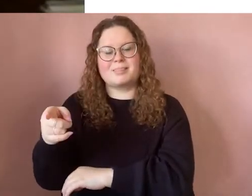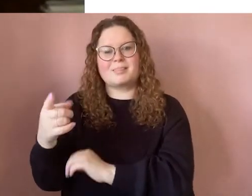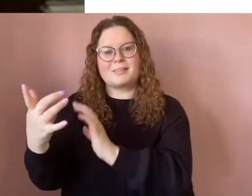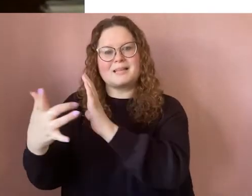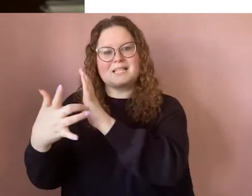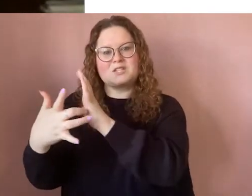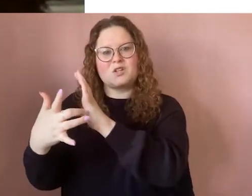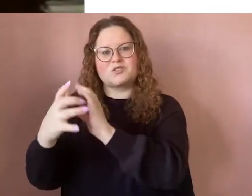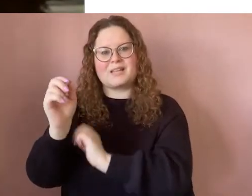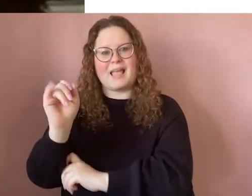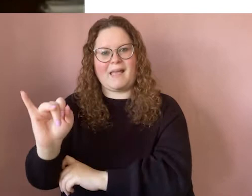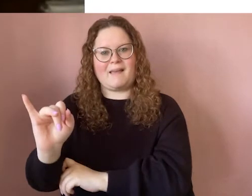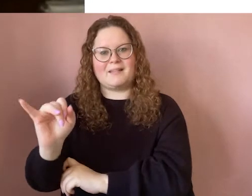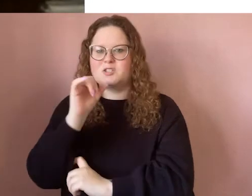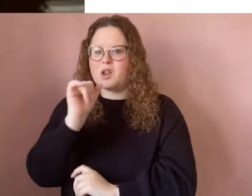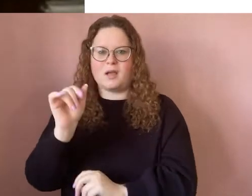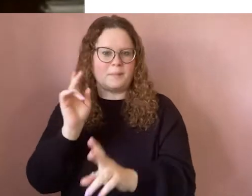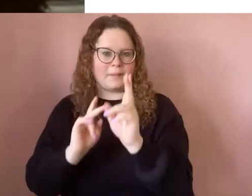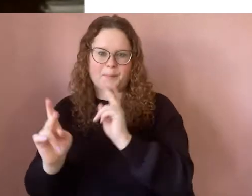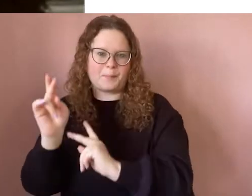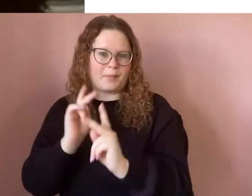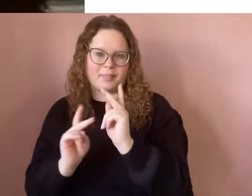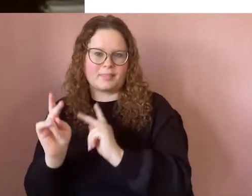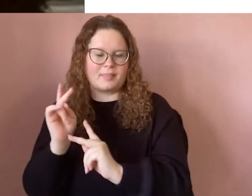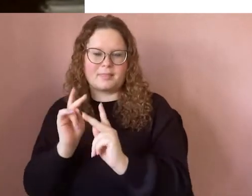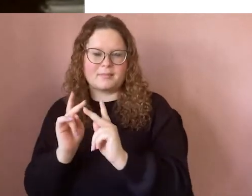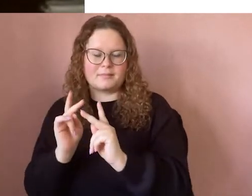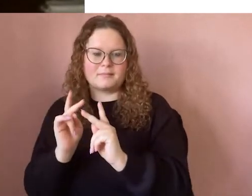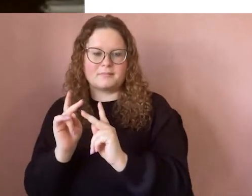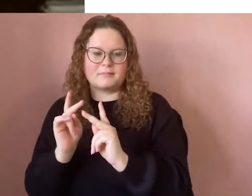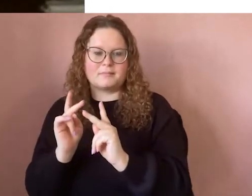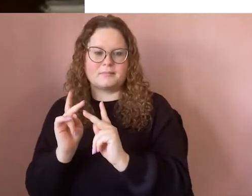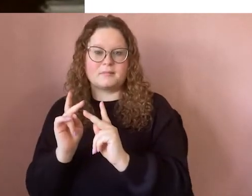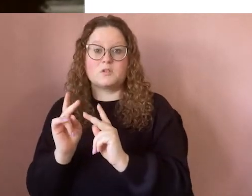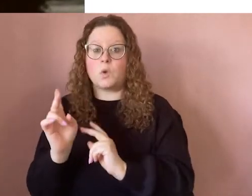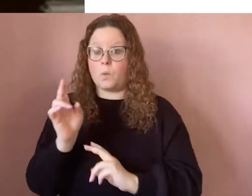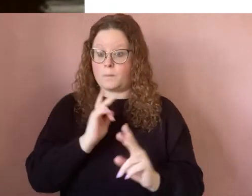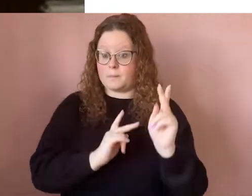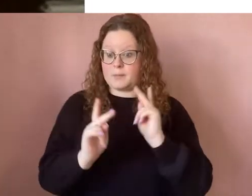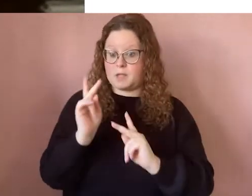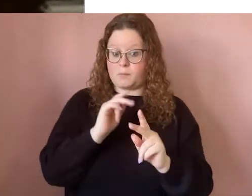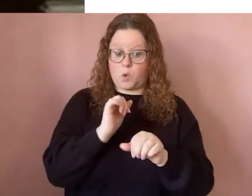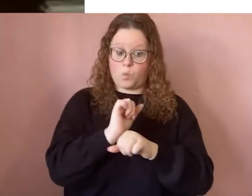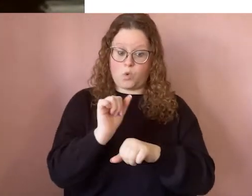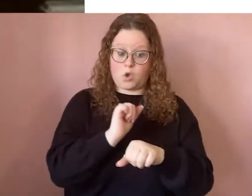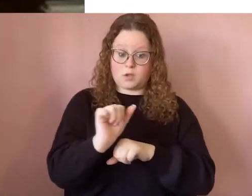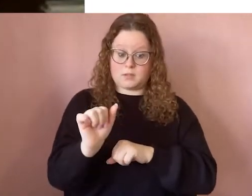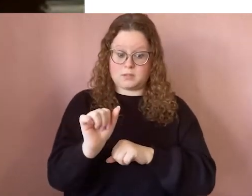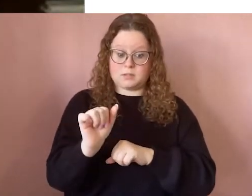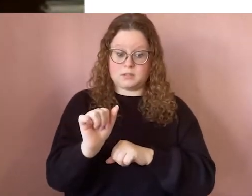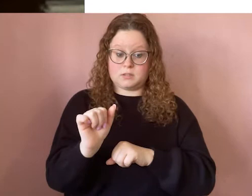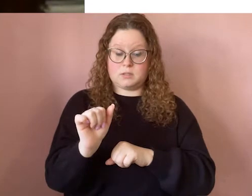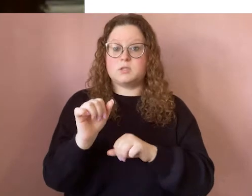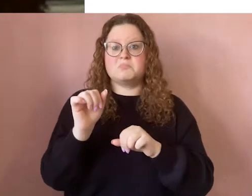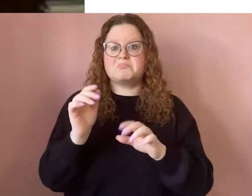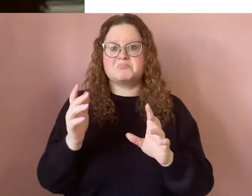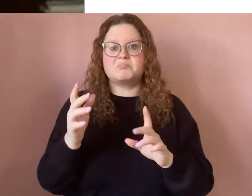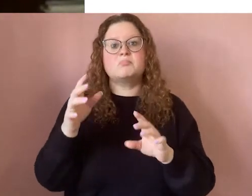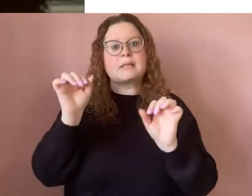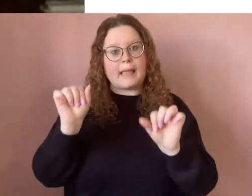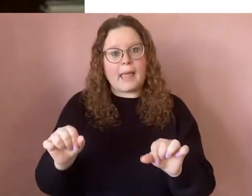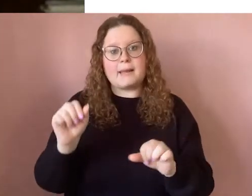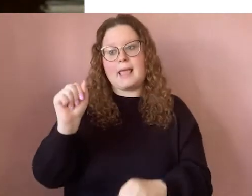mean, if we do it properly, that the jobs that people hold have to go away. They can be repurposed